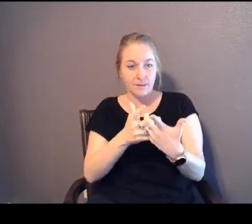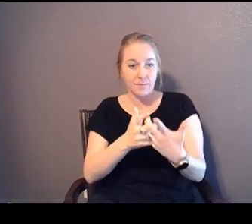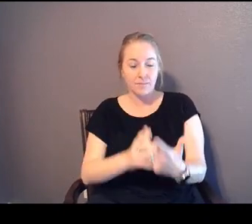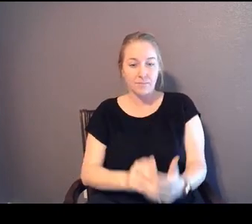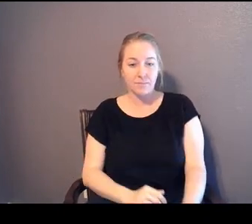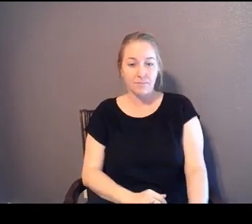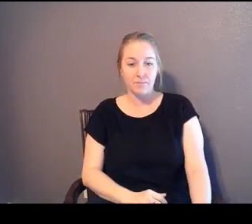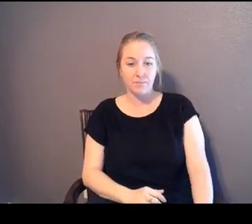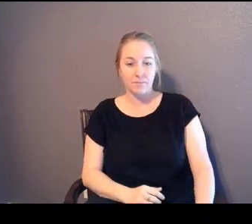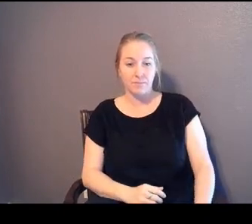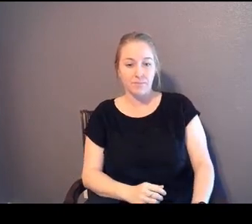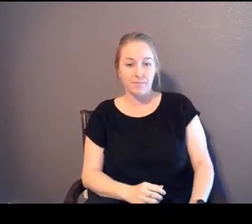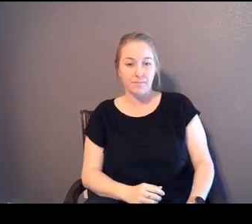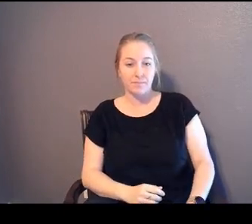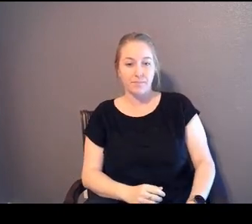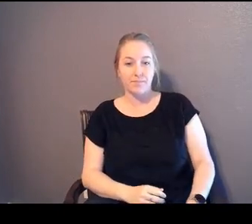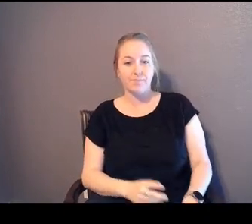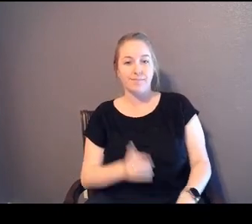Now look at this one.